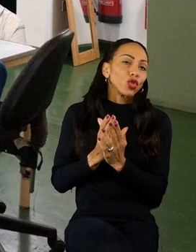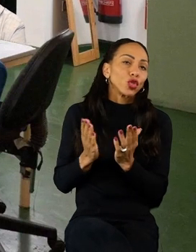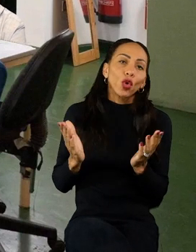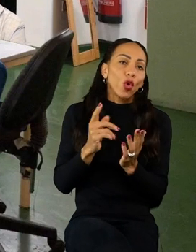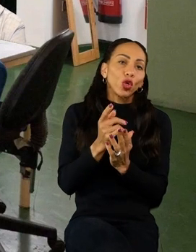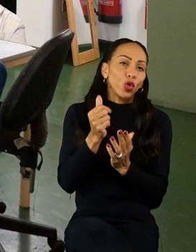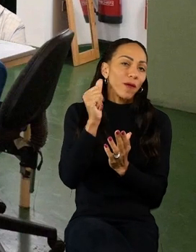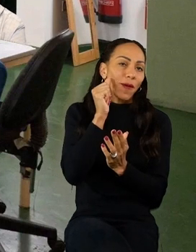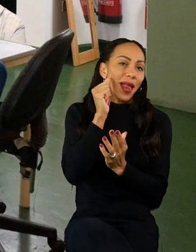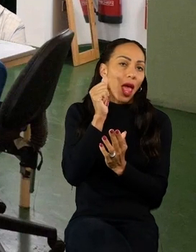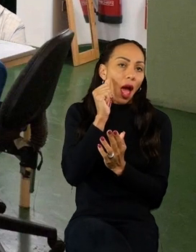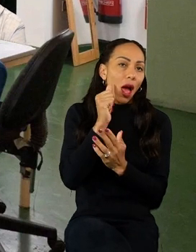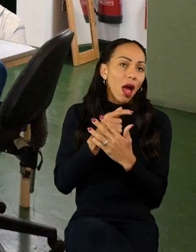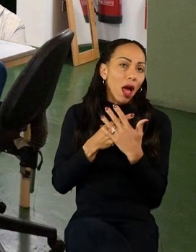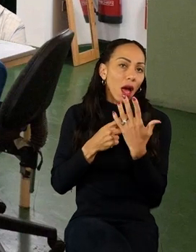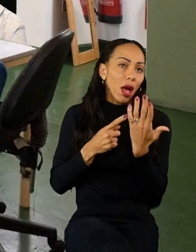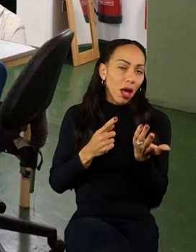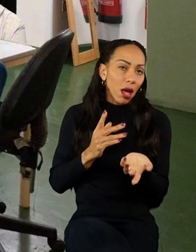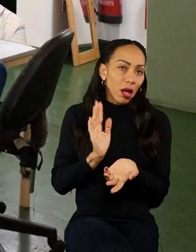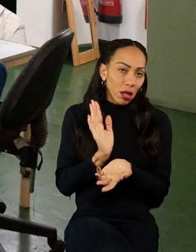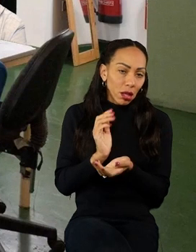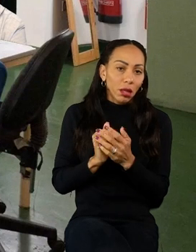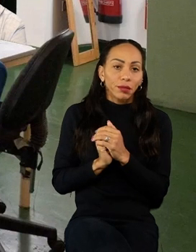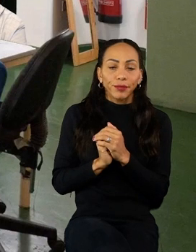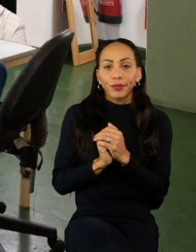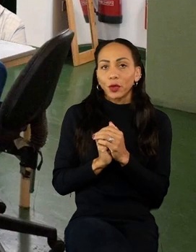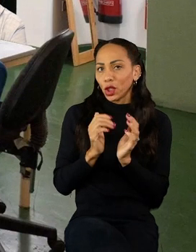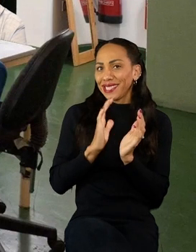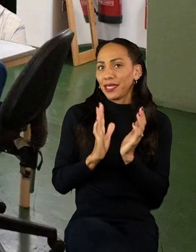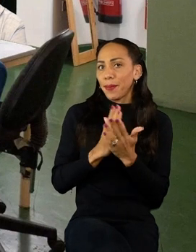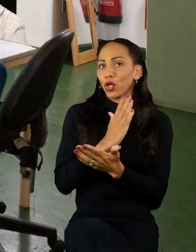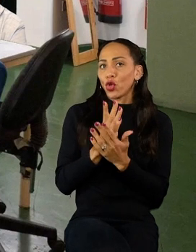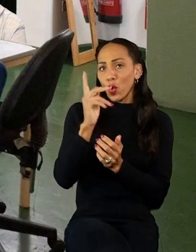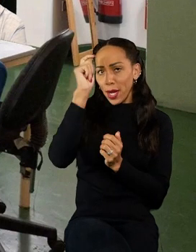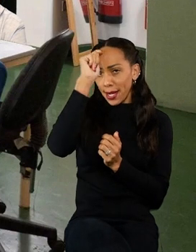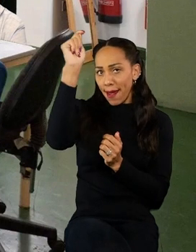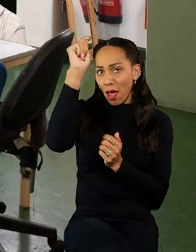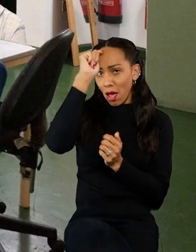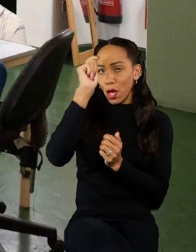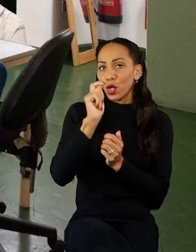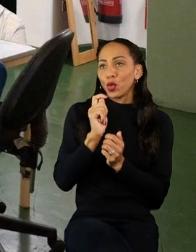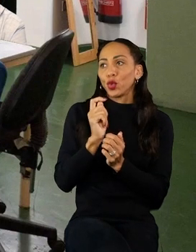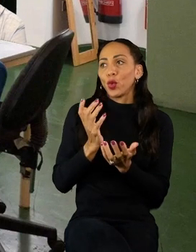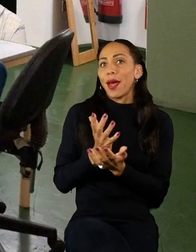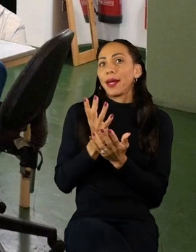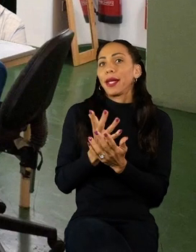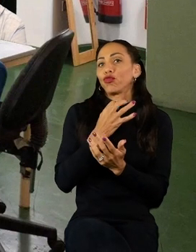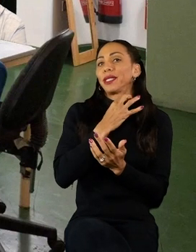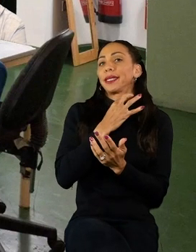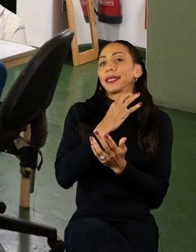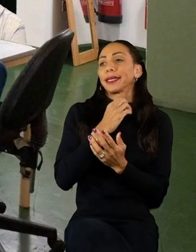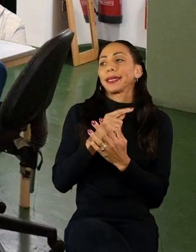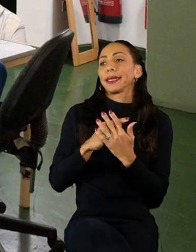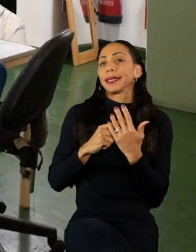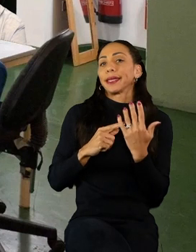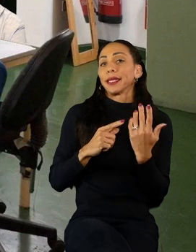into people's houses or studios with that too. So we need to just, I'm sure you're familiar with all those things, but we just need to make sure